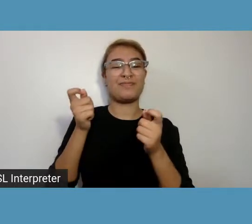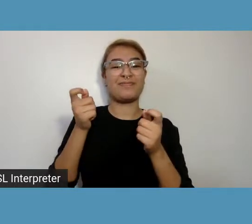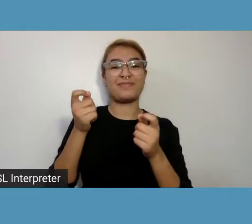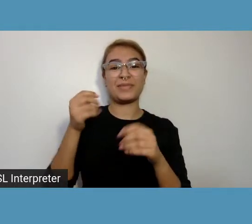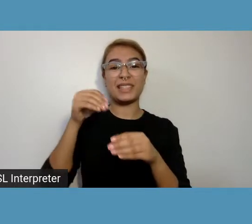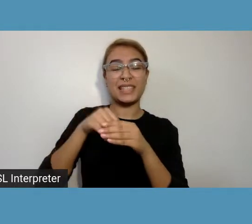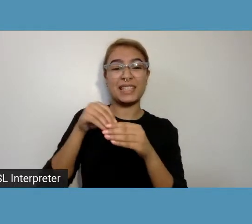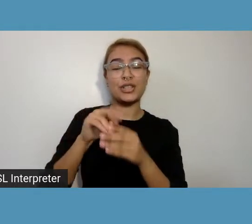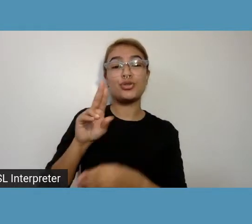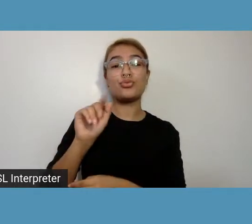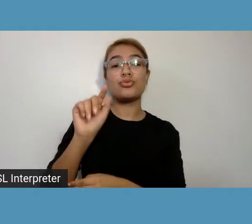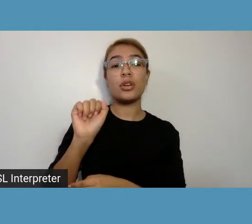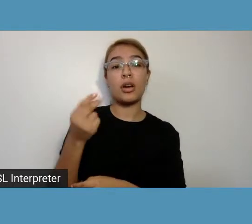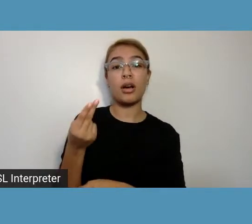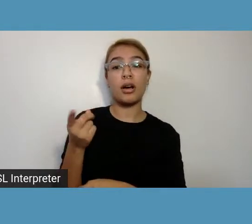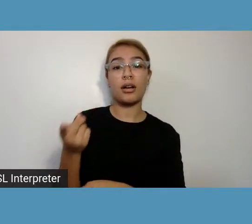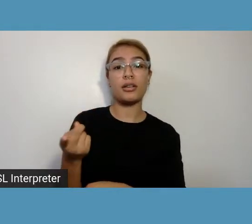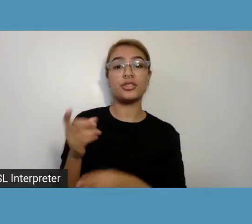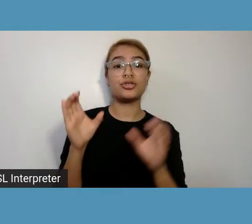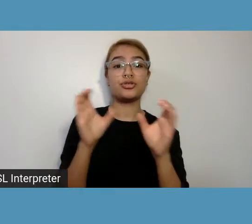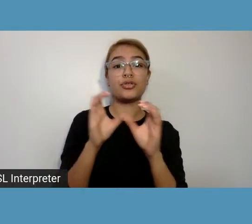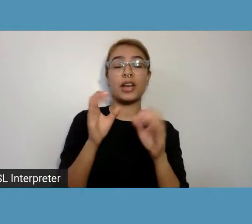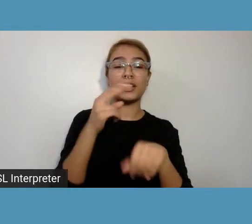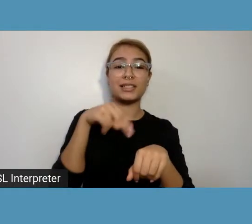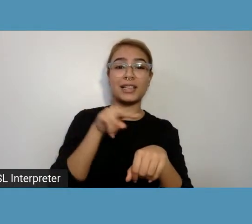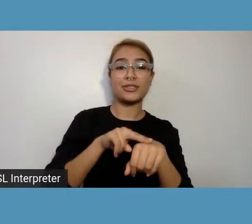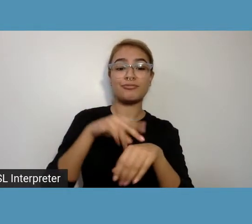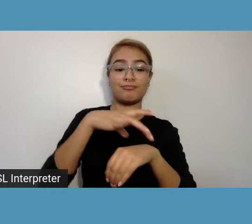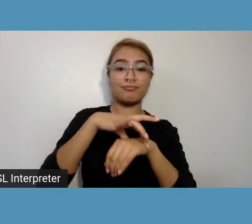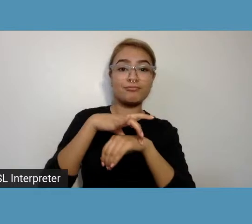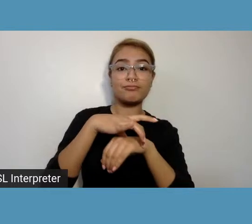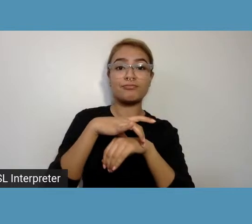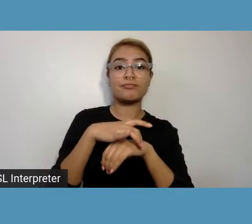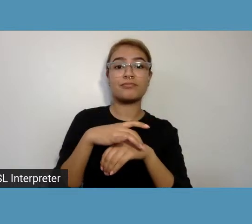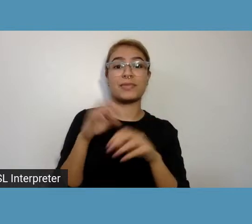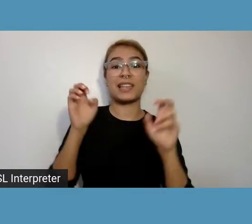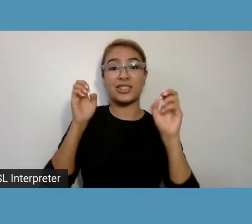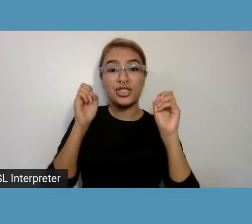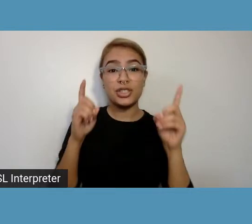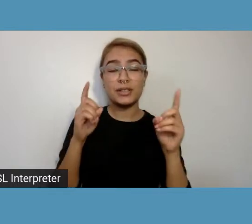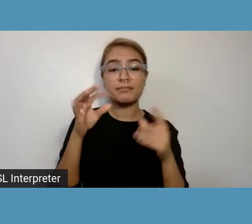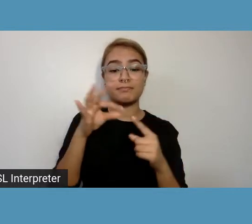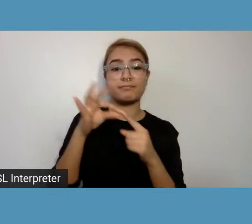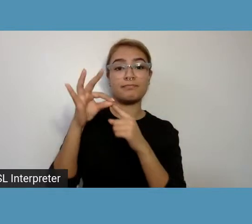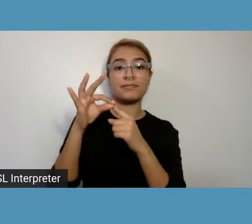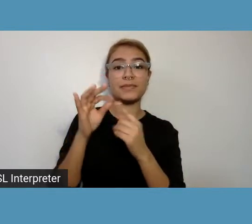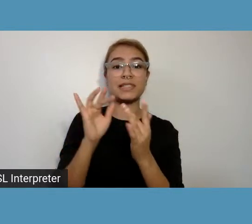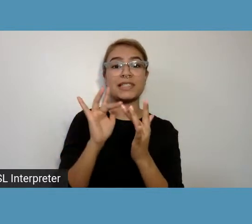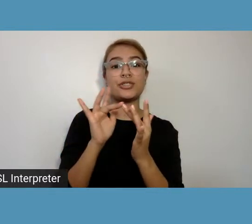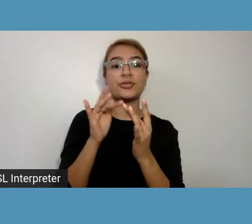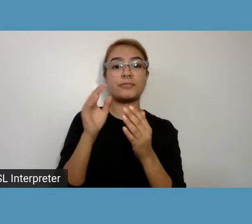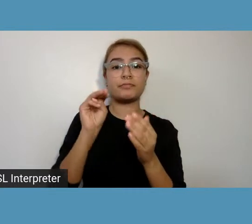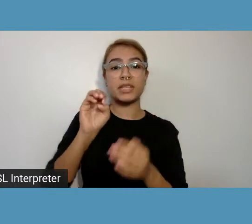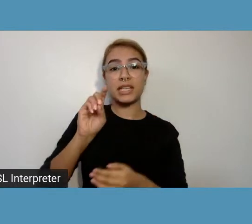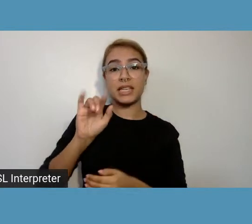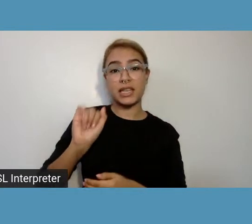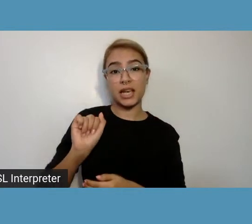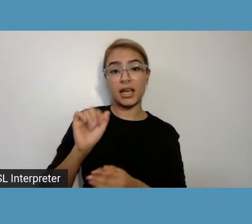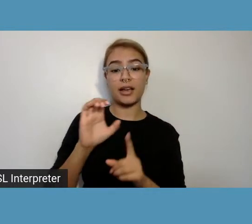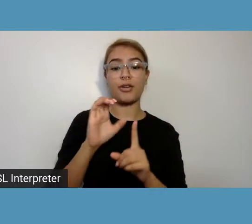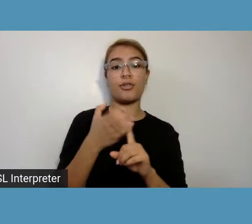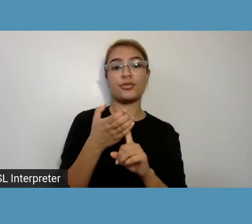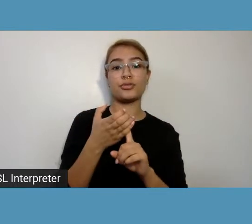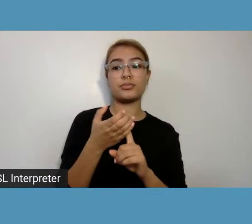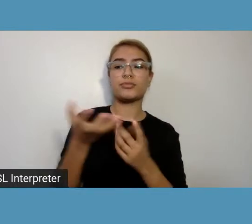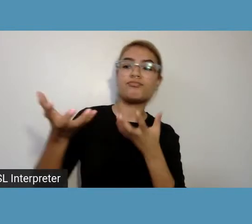Utah. Daniela is a certified National Geographic educator specializing in digital media and cultural diplomacy.